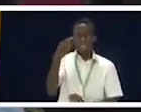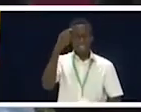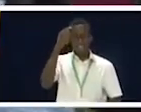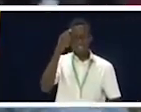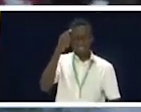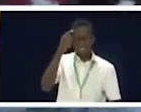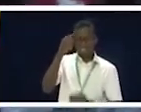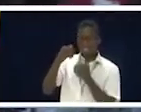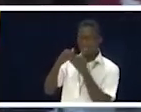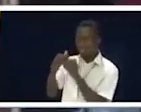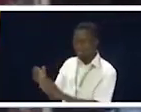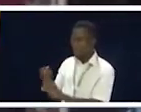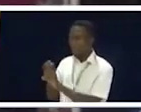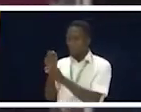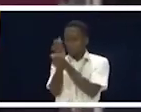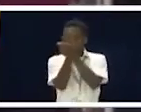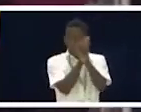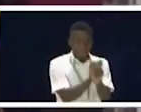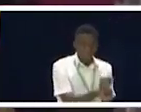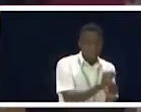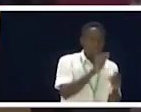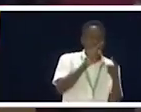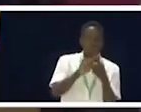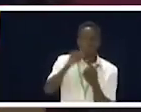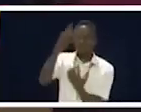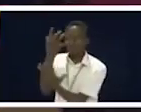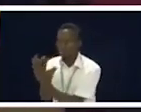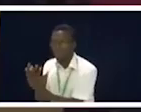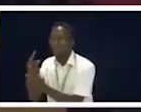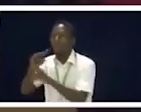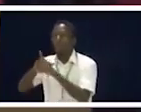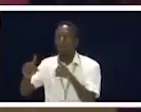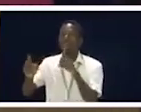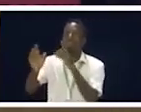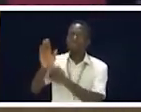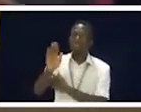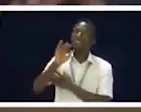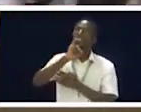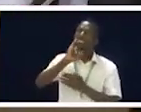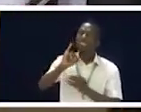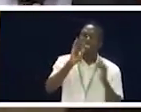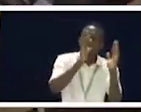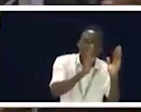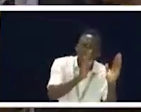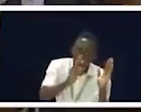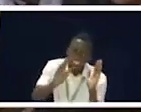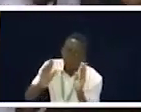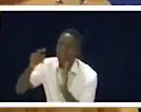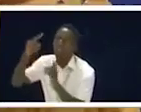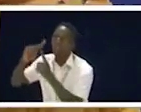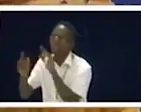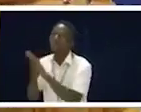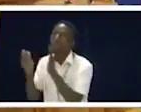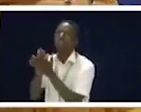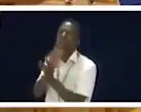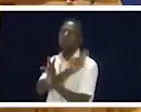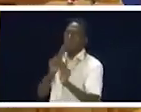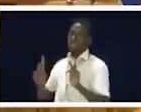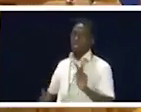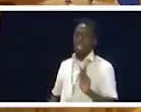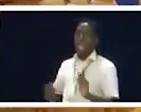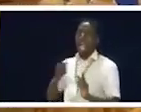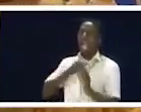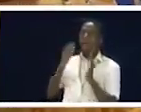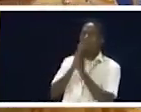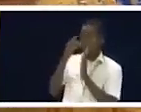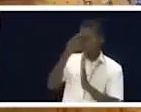to prison. But God was setting him up to be a prime minister. I pray for somebody. God will set you